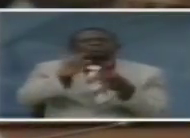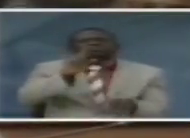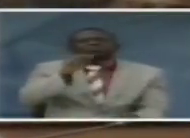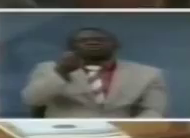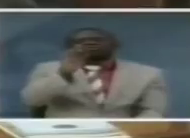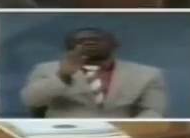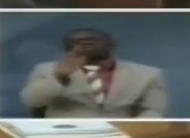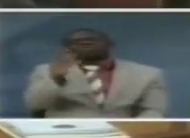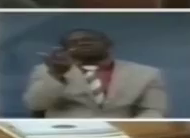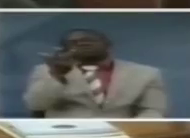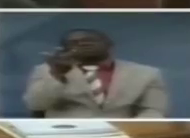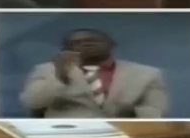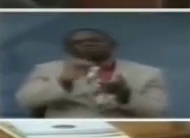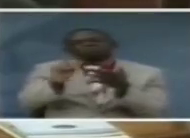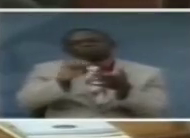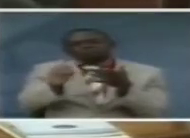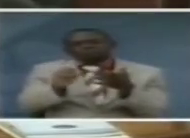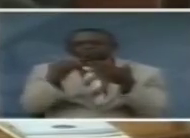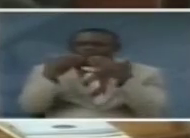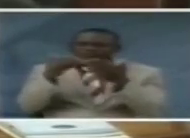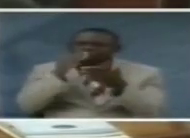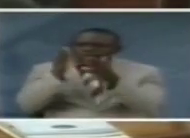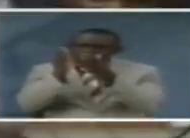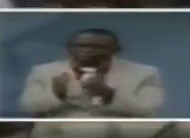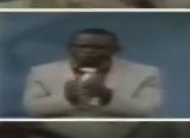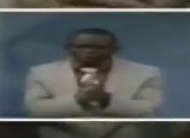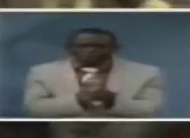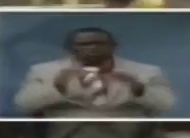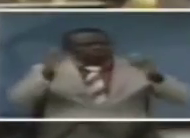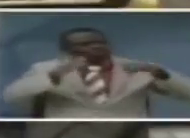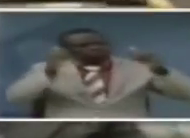to Tuesday, 3rd October 2017.